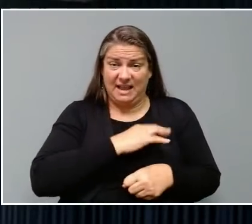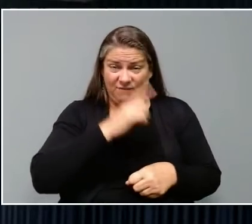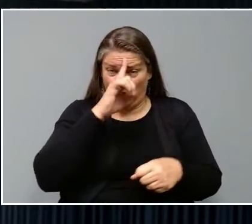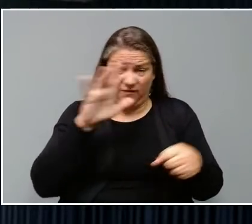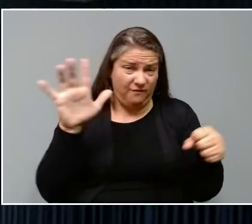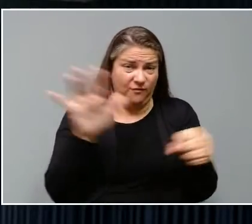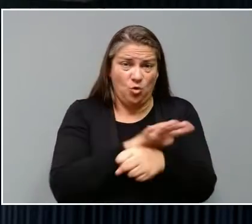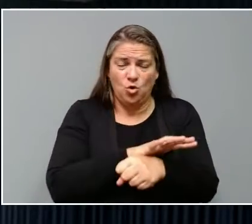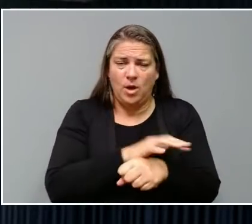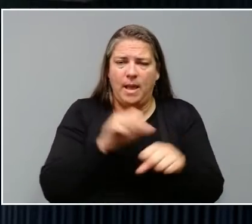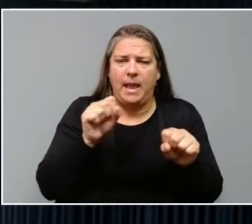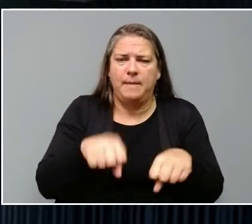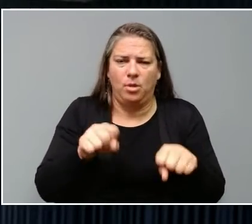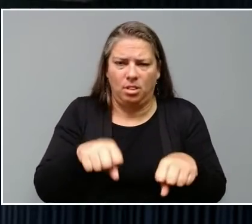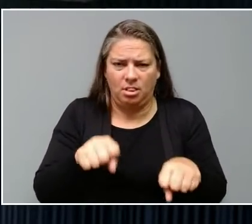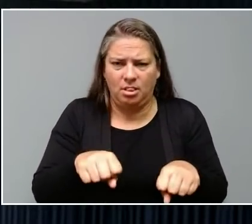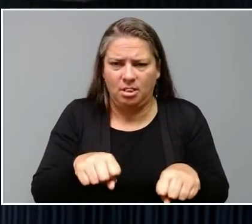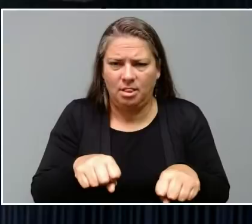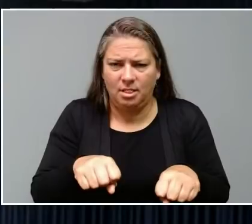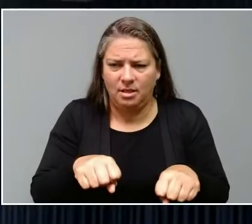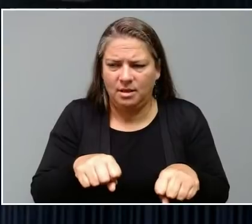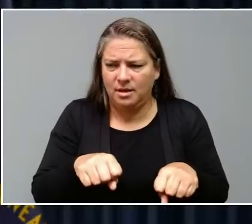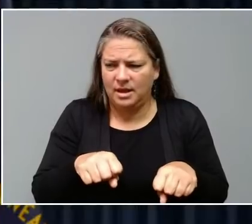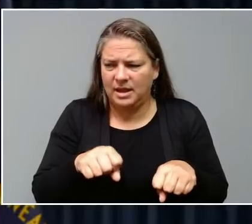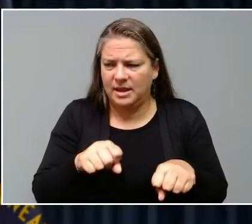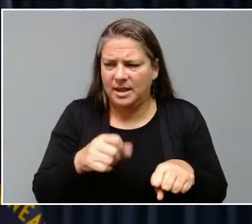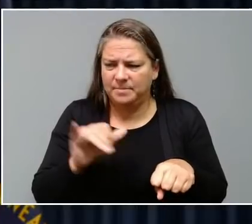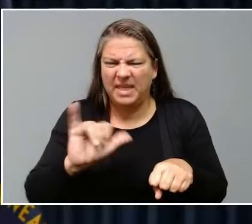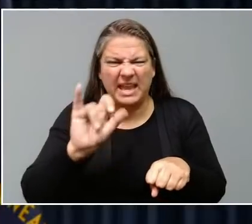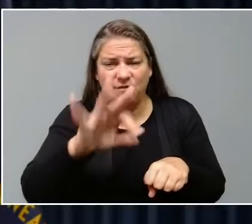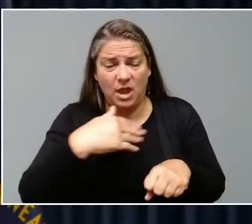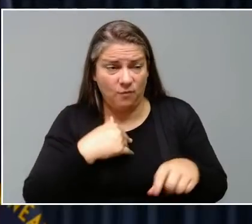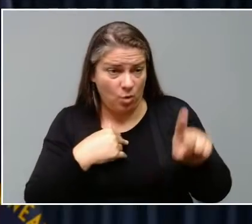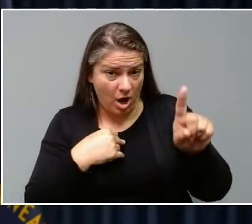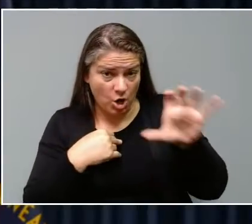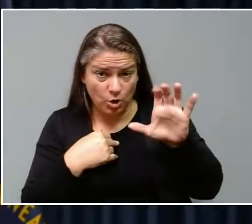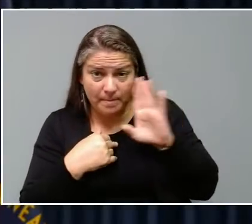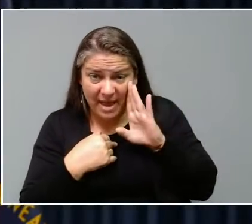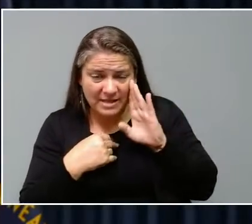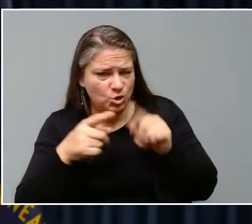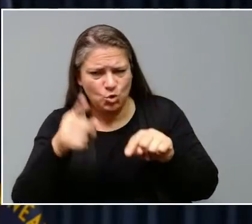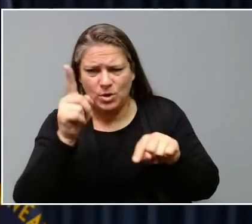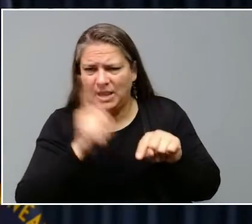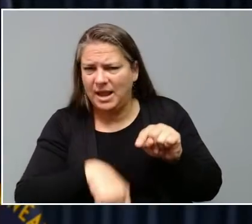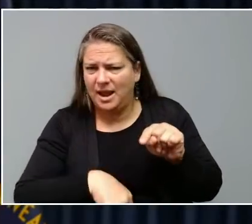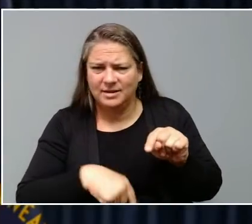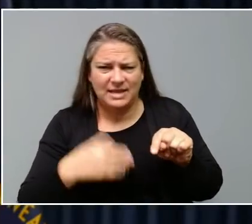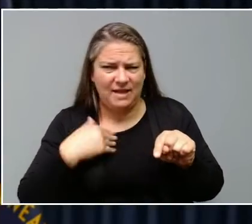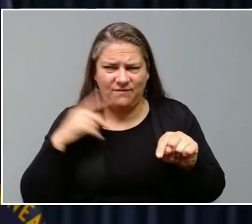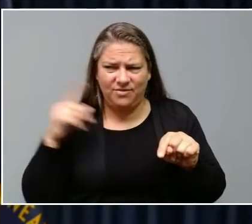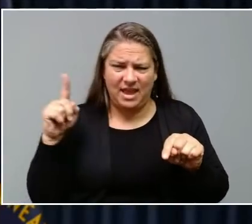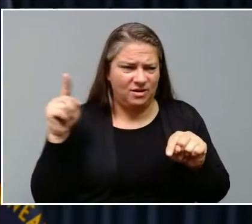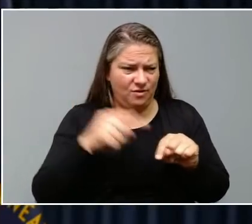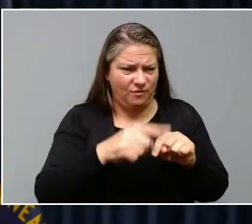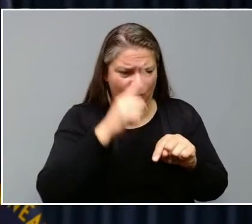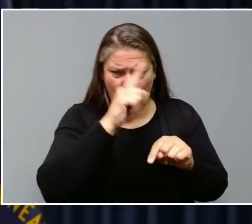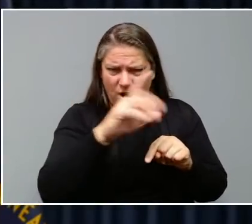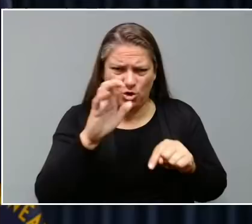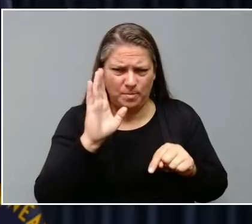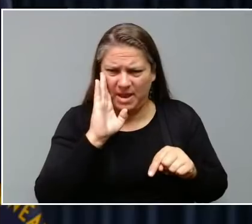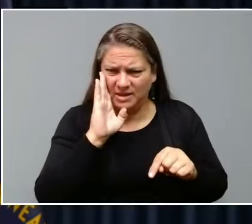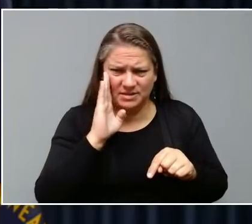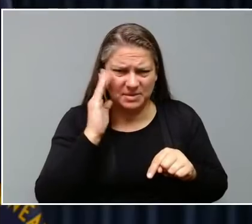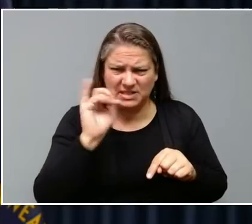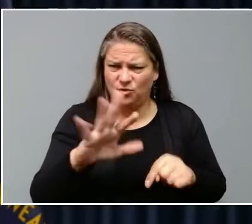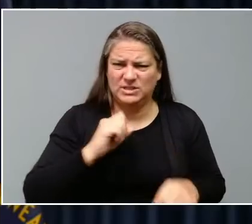capacity that is there. In other words, if you have 100 beds, you couldn't tend to 100 beds because of the staffing that you're in.